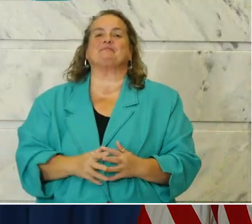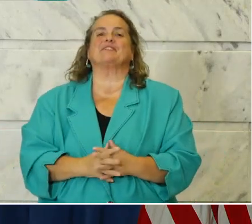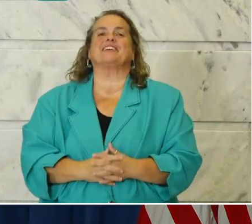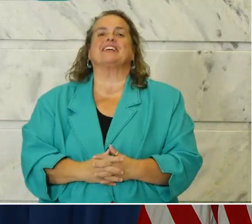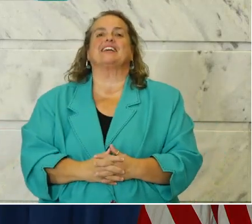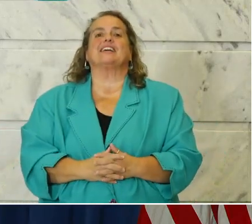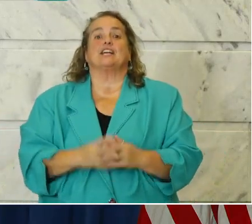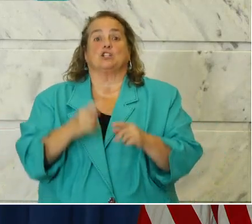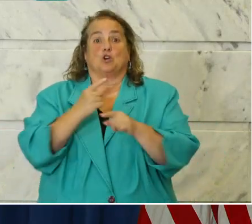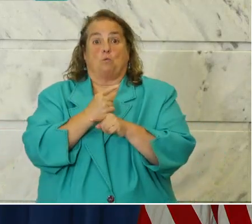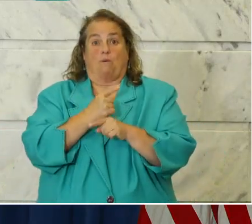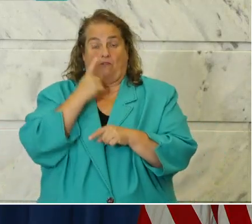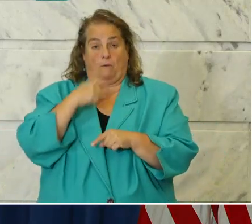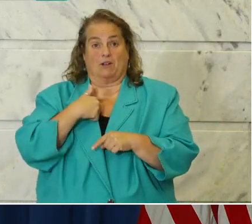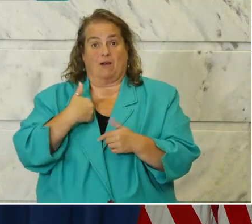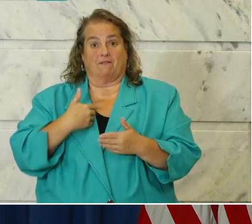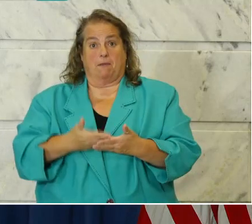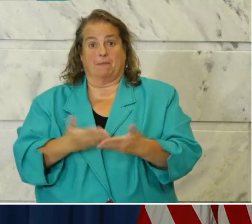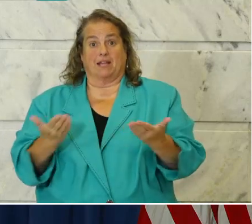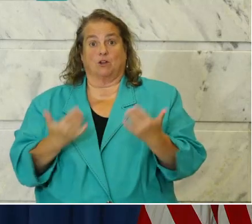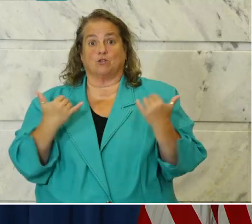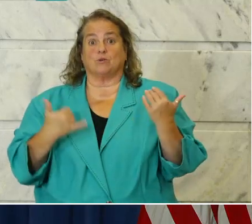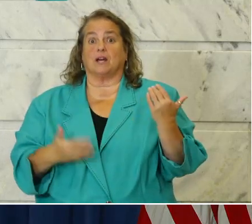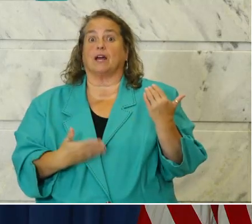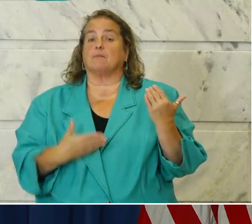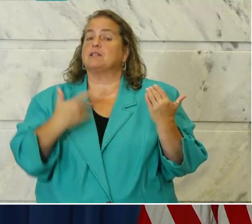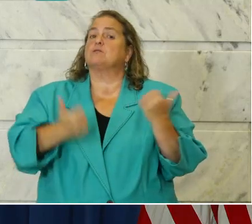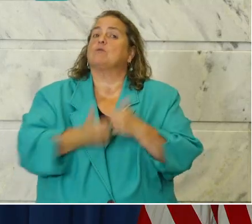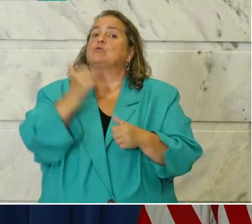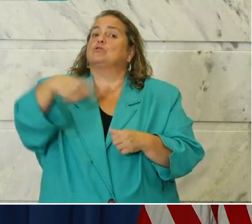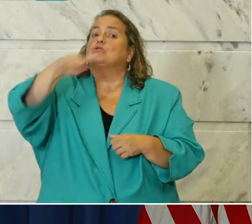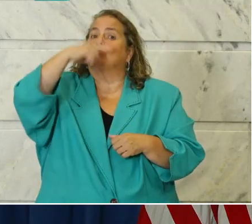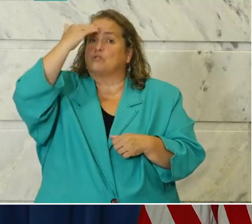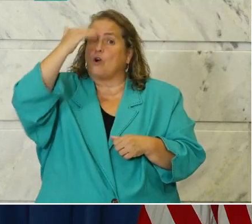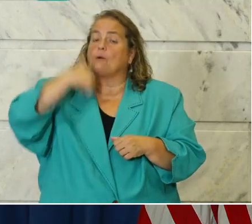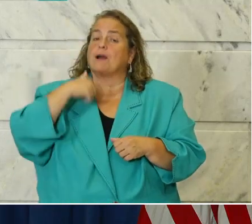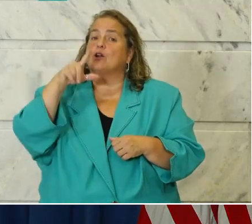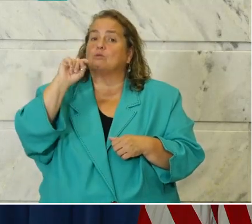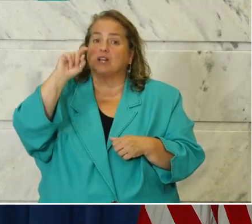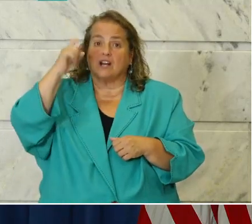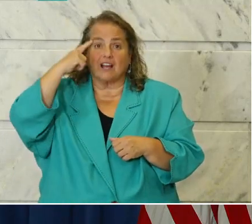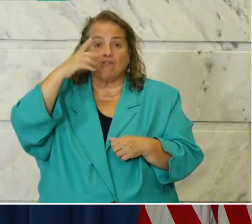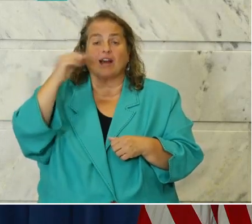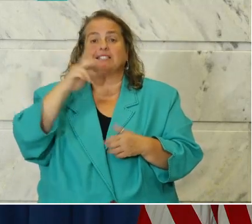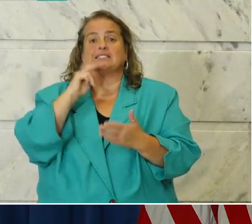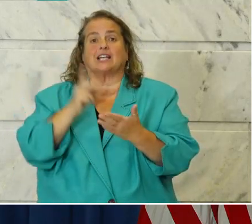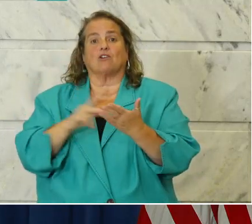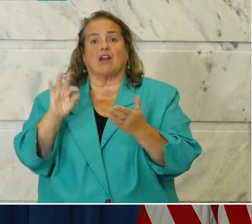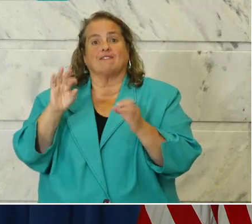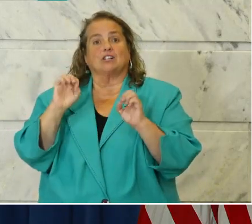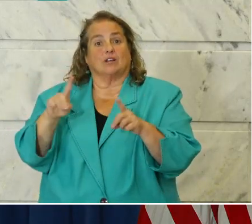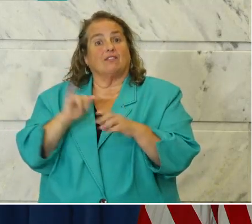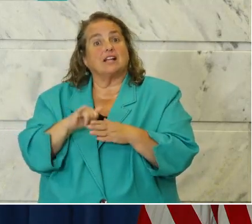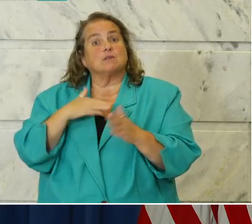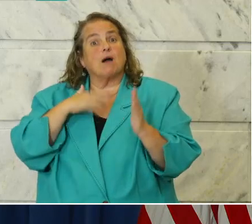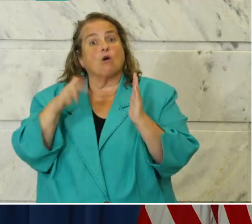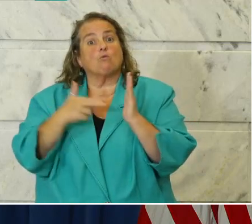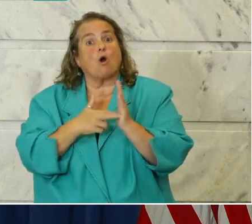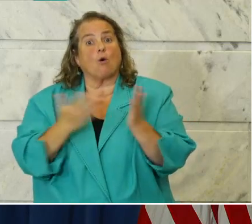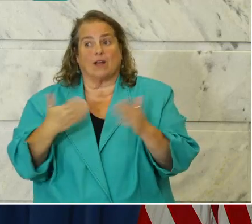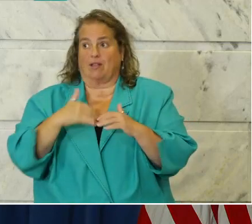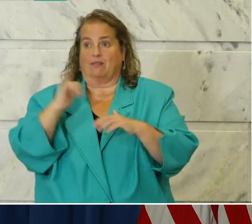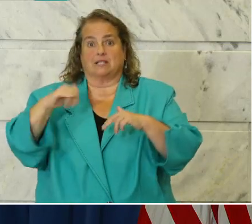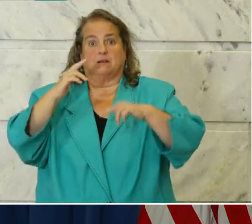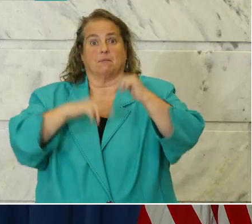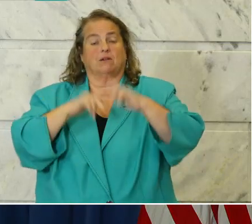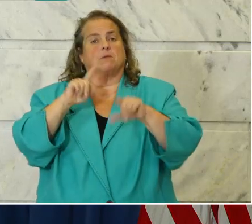It's appropriate for me to have her here today because most of you know me as Lieutenant Governor and the Secretary of Education because that's my role here in this building.